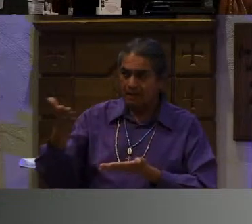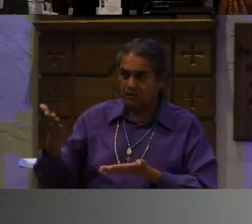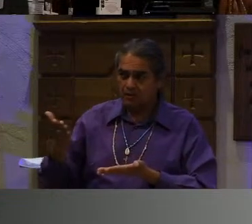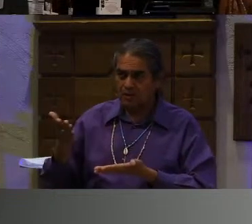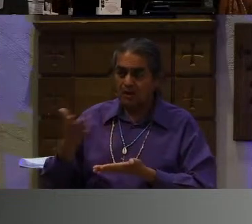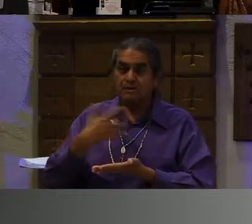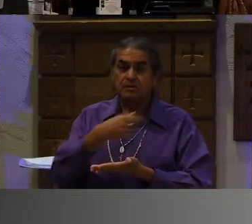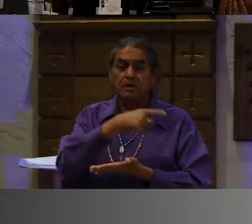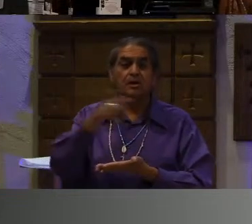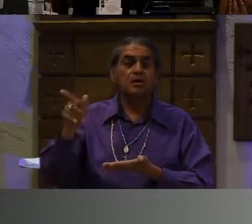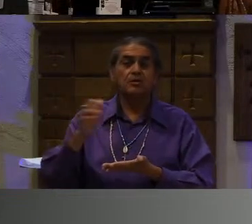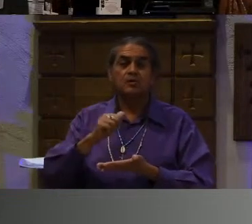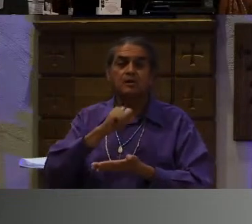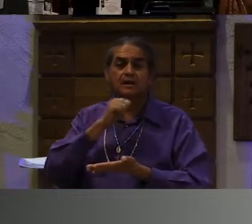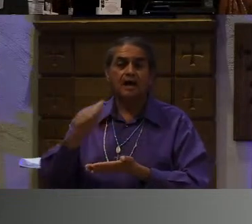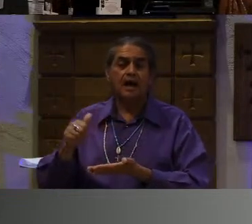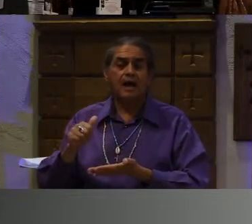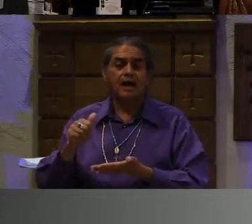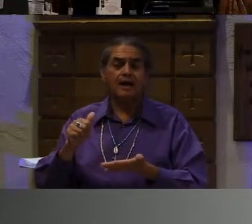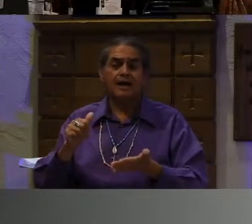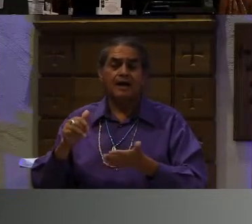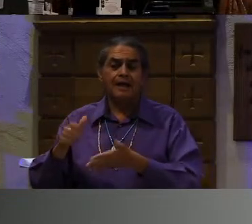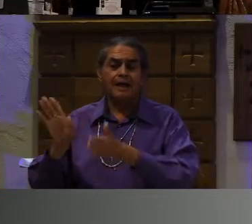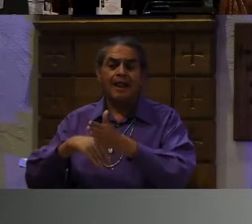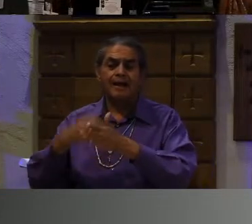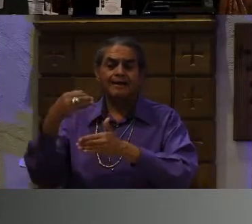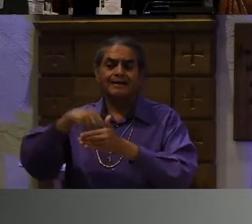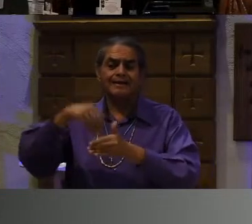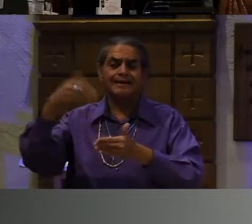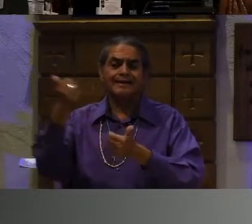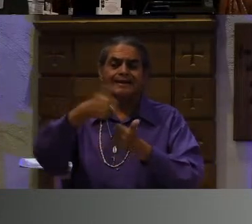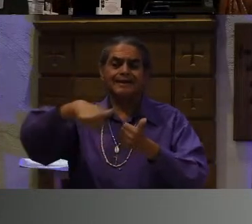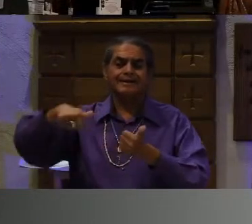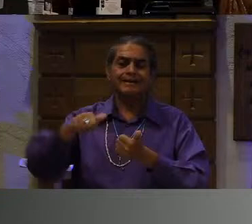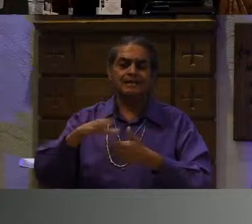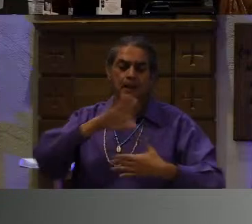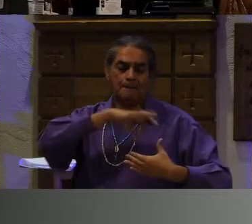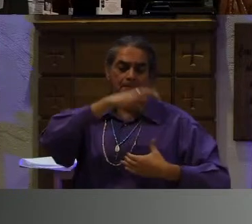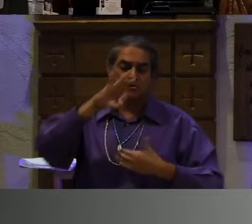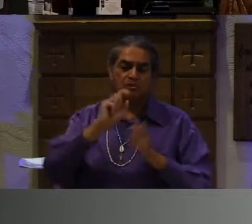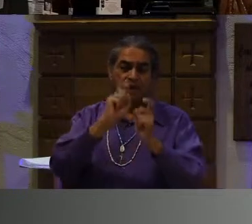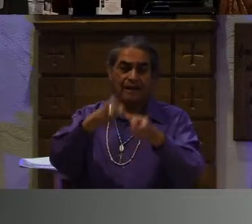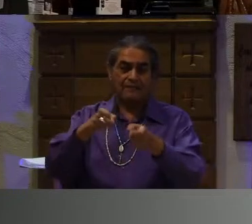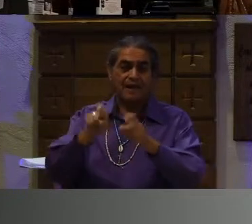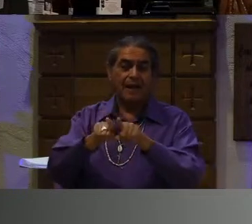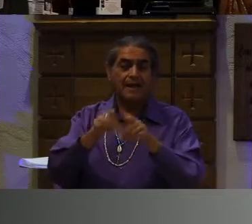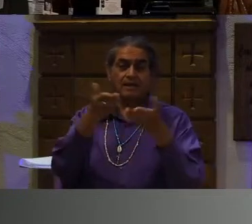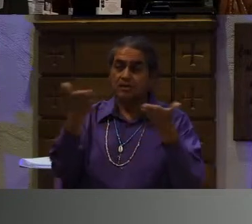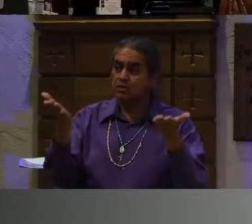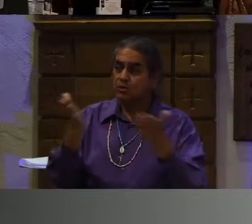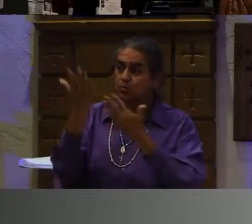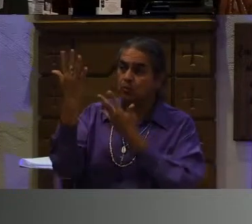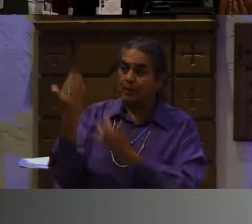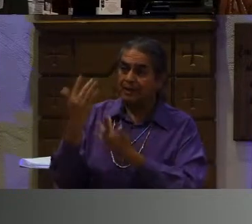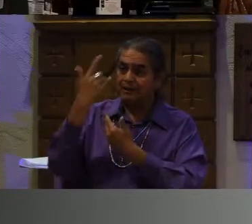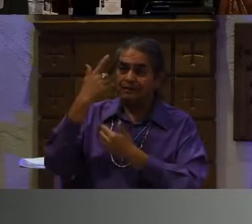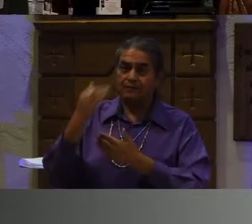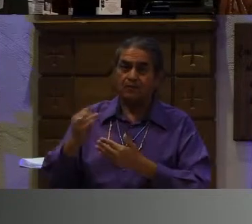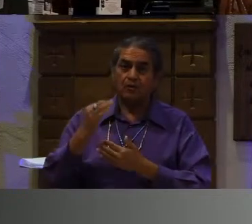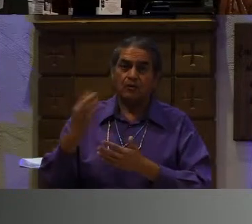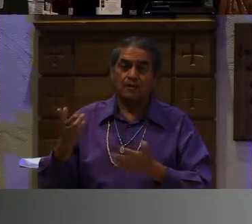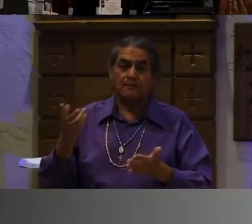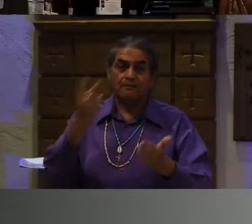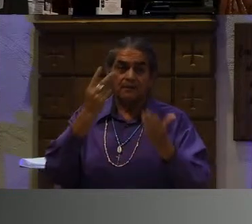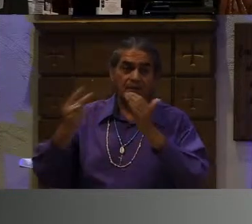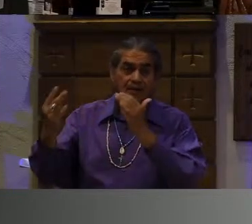so that you are not lacking in any spiritual gift as you wait for the revelation